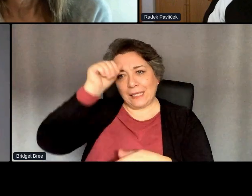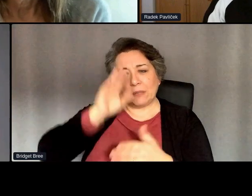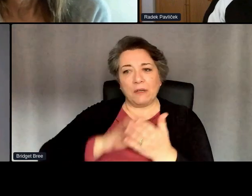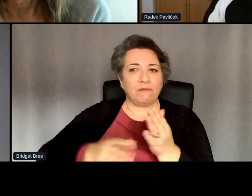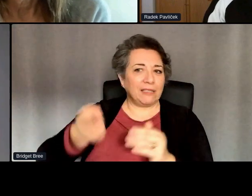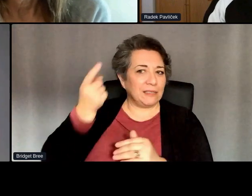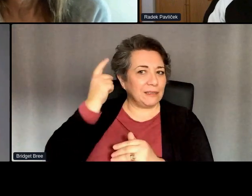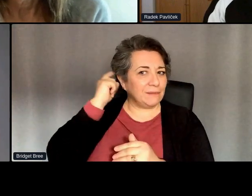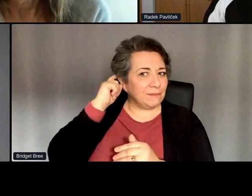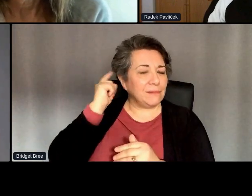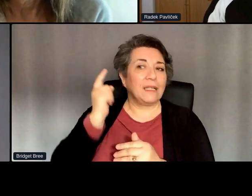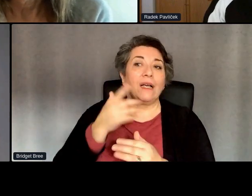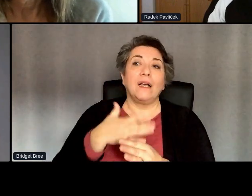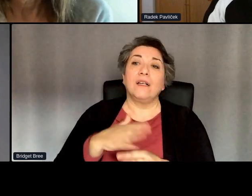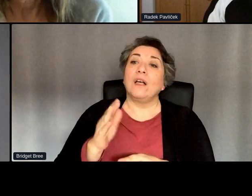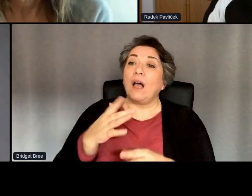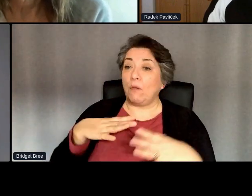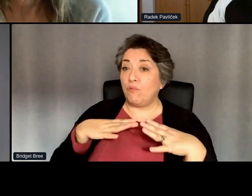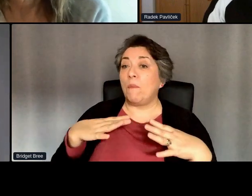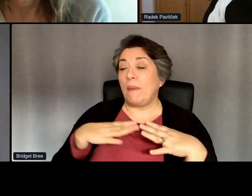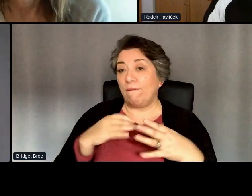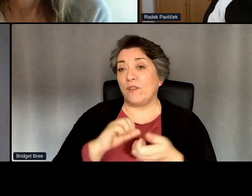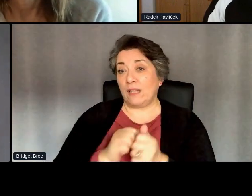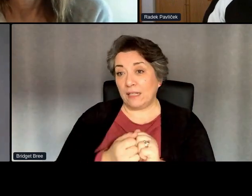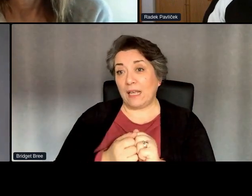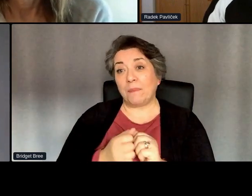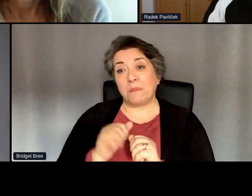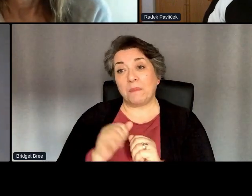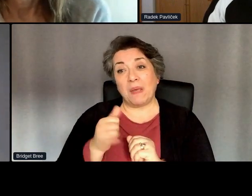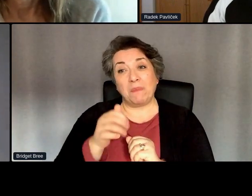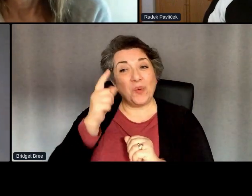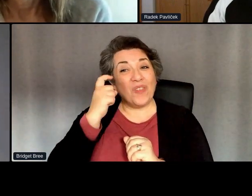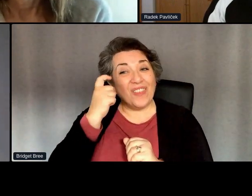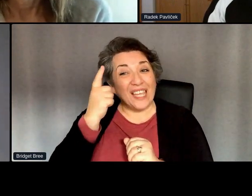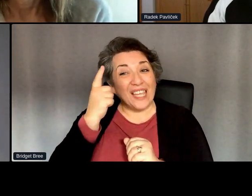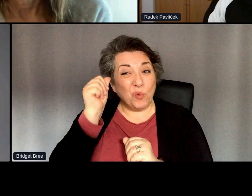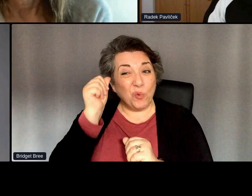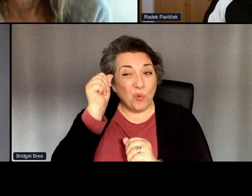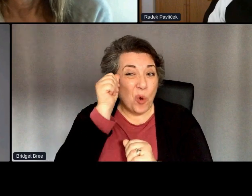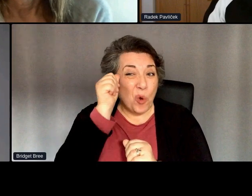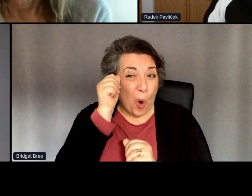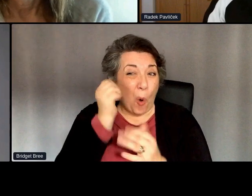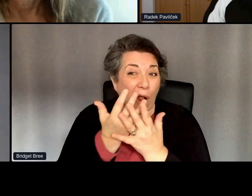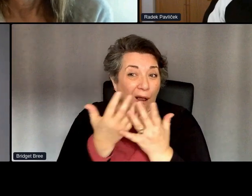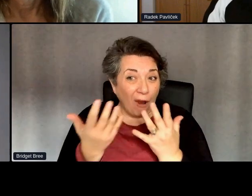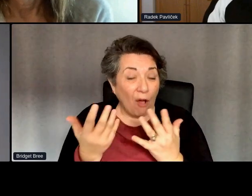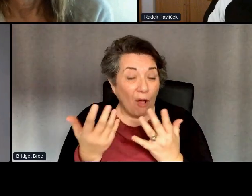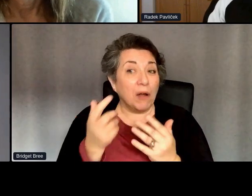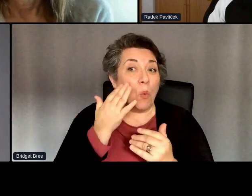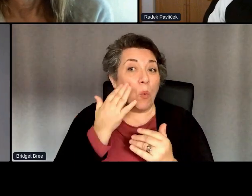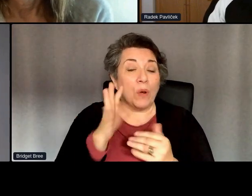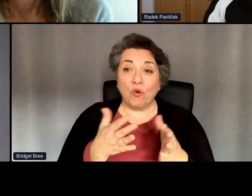learned a lot while preparing for the exams. You think you know a lot of things. And then when you prepare for a certification, you need to follow